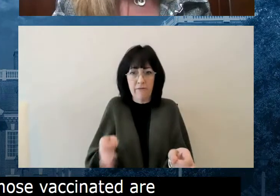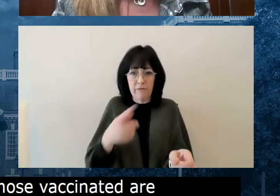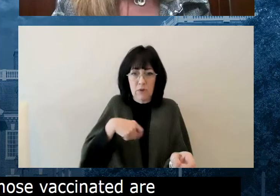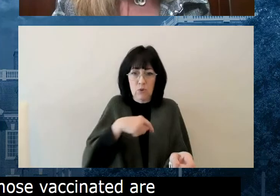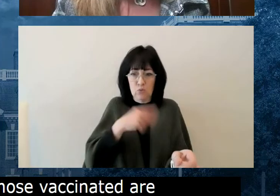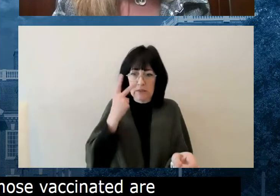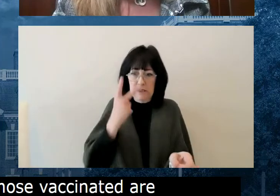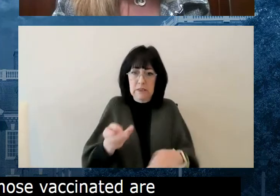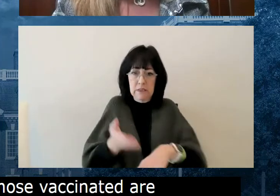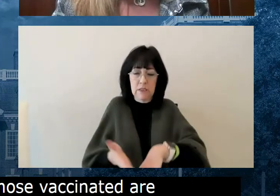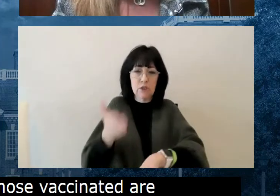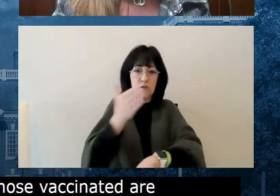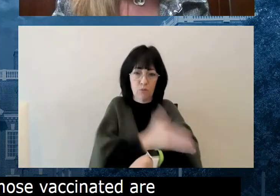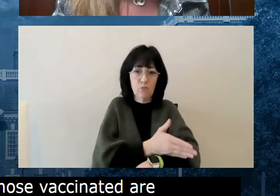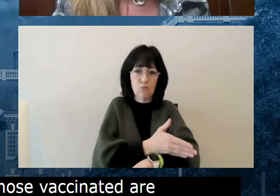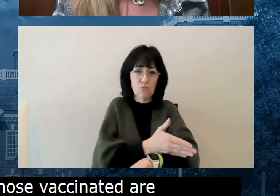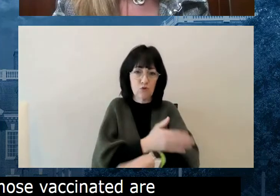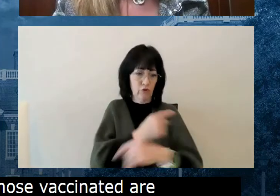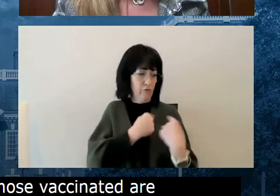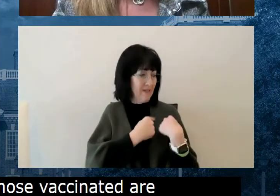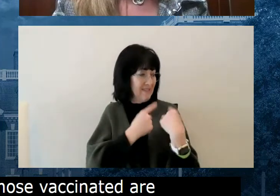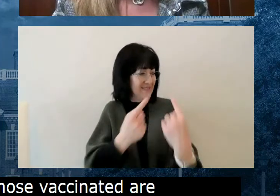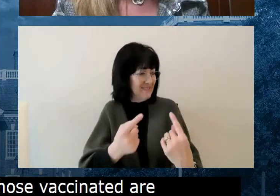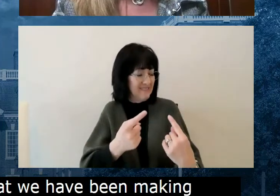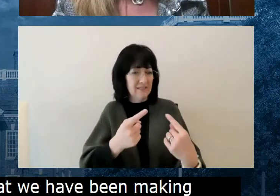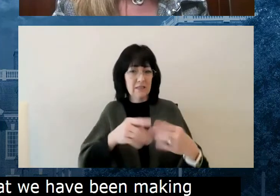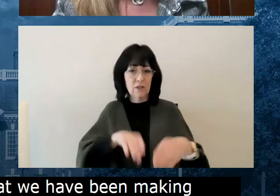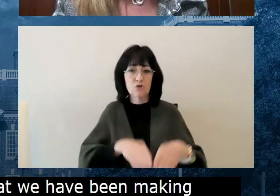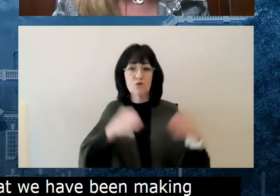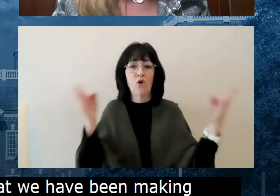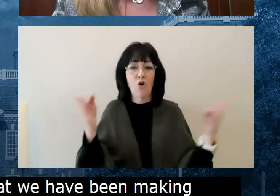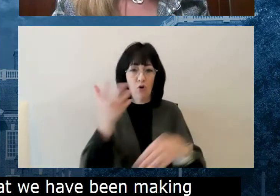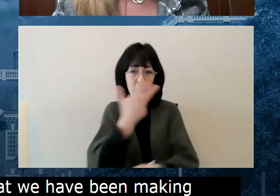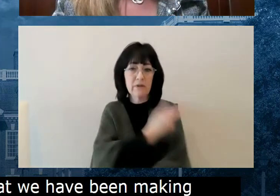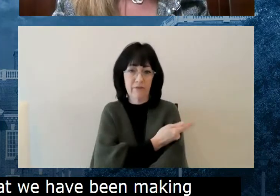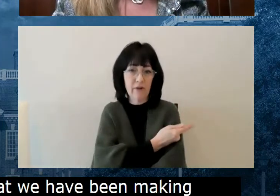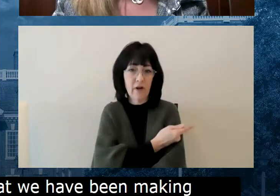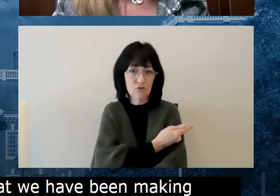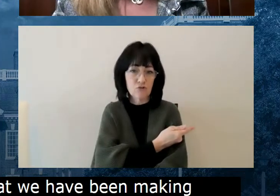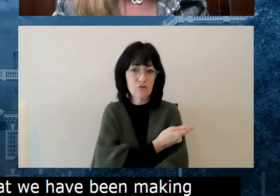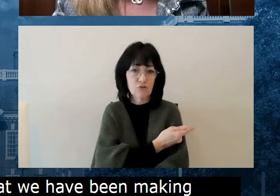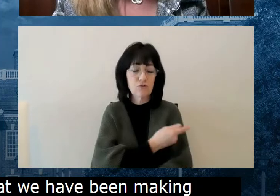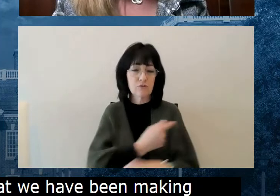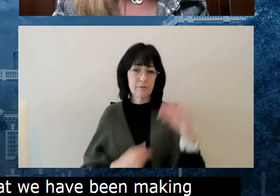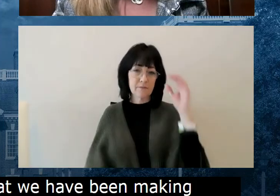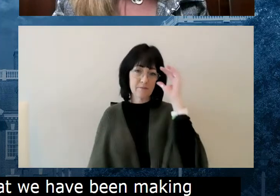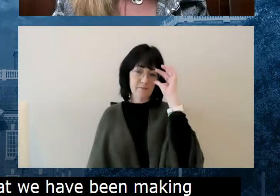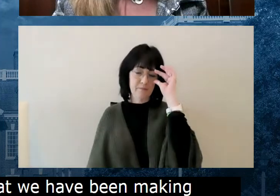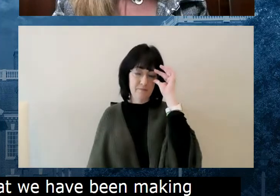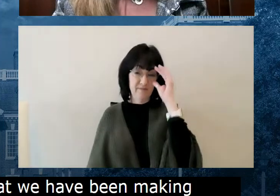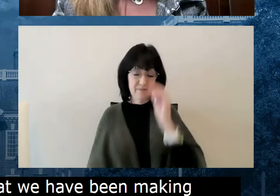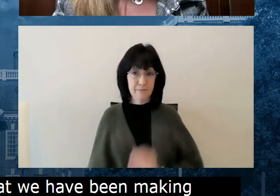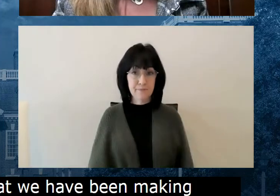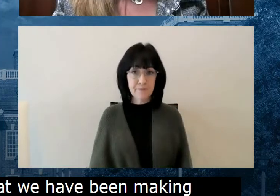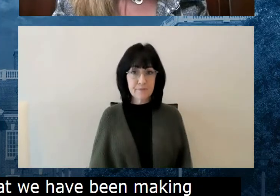availability of vaccines showed us that extra effort was needed to reach some communities.